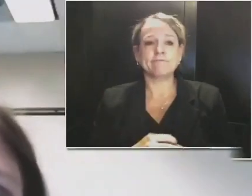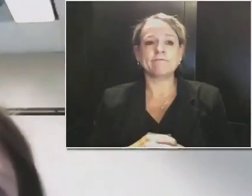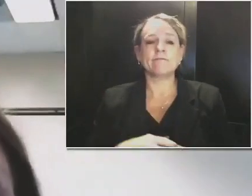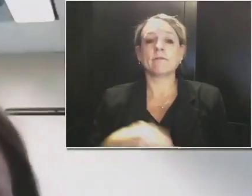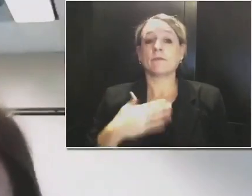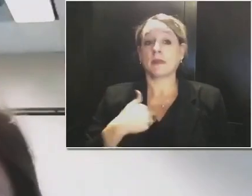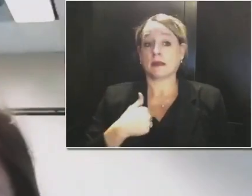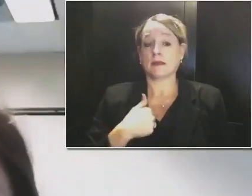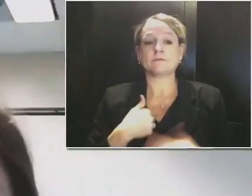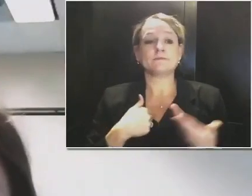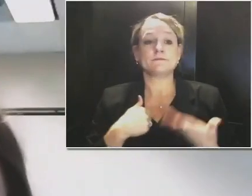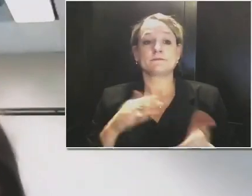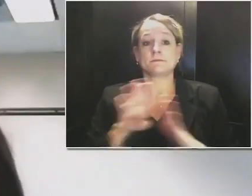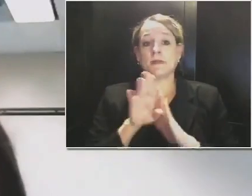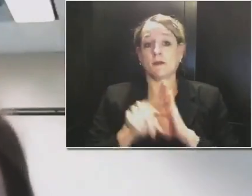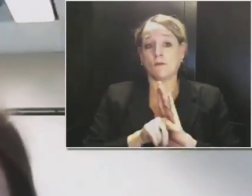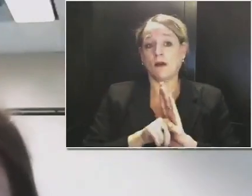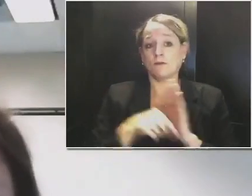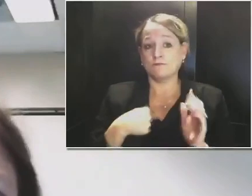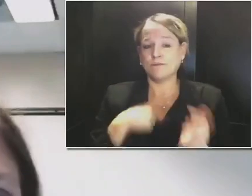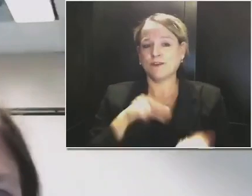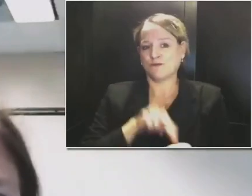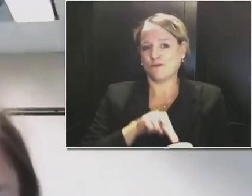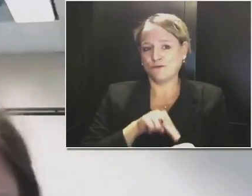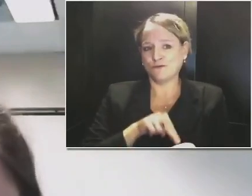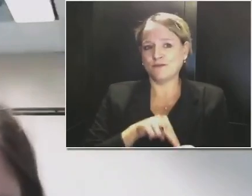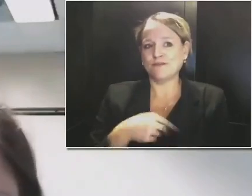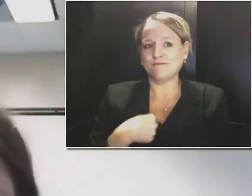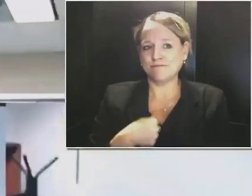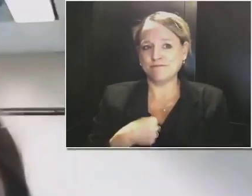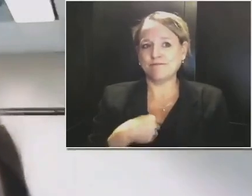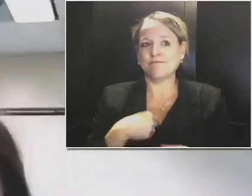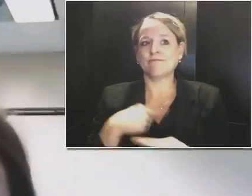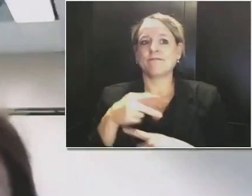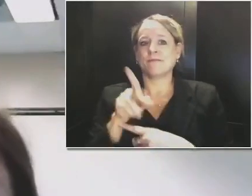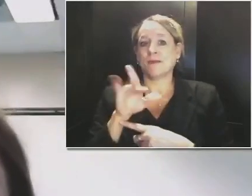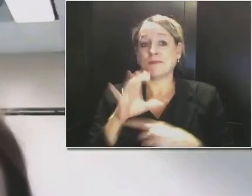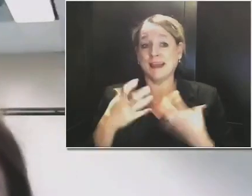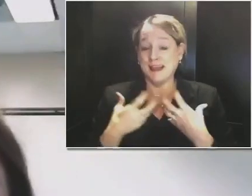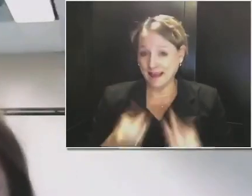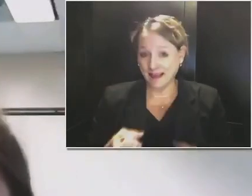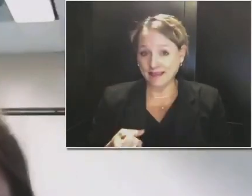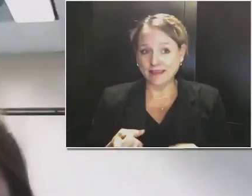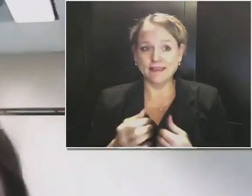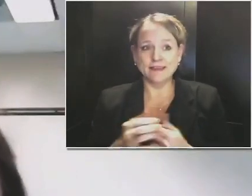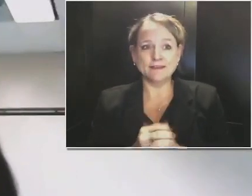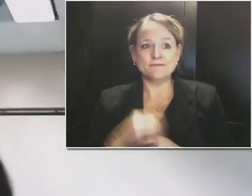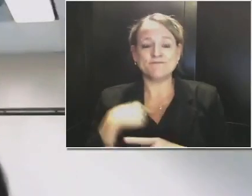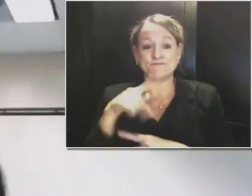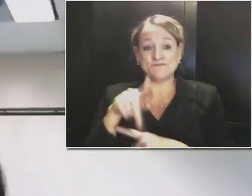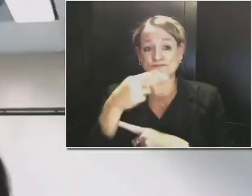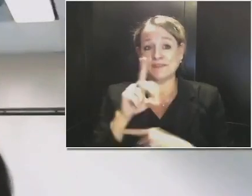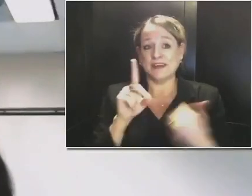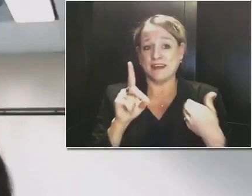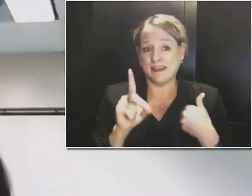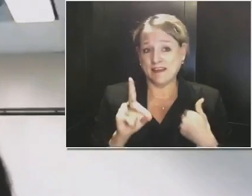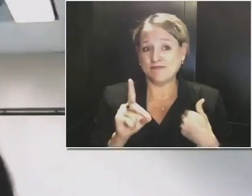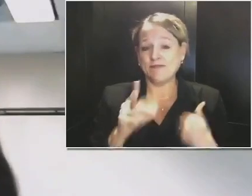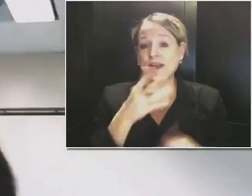Before coming to DHS, I was the Director of County Health Rankings and Roadmaps at the University of Wisconsin Population